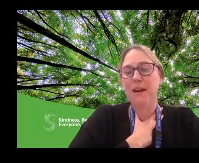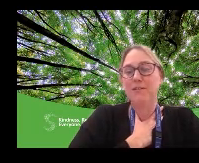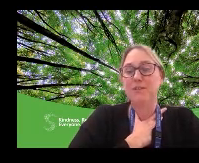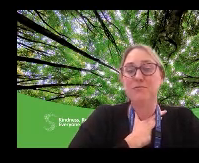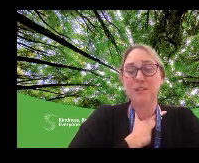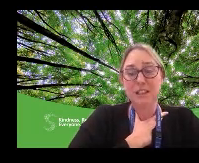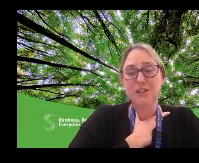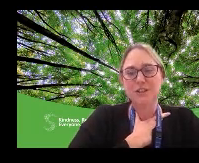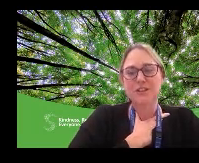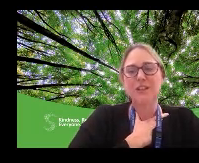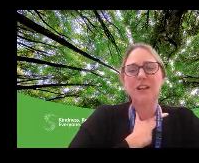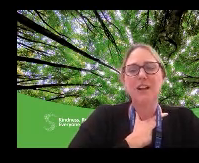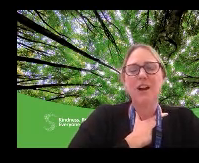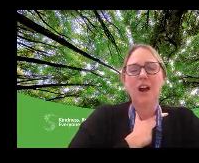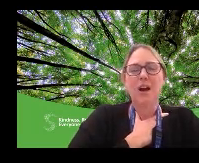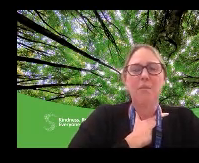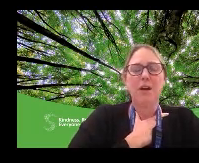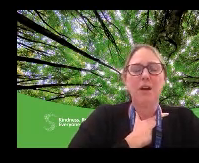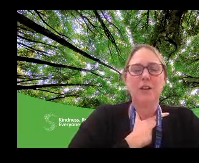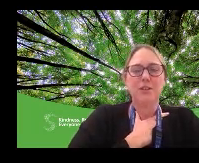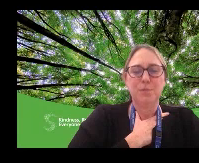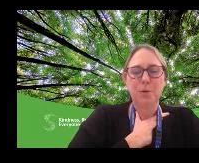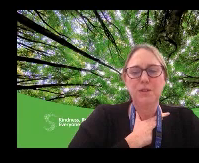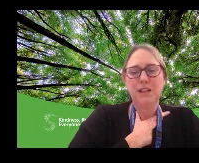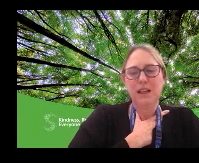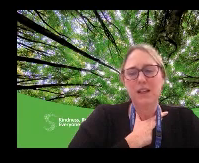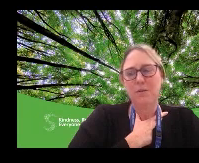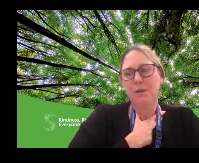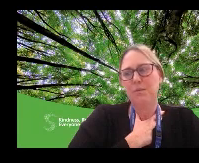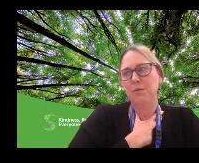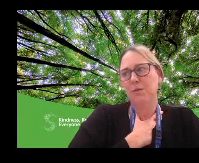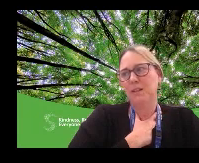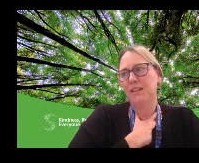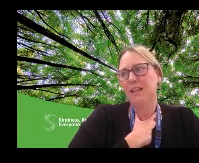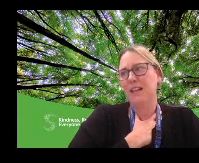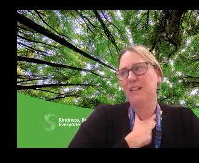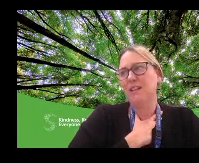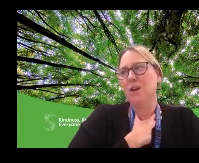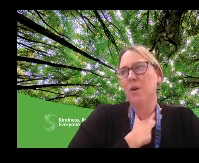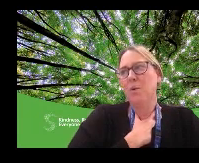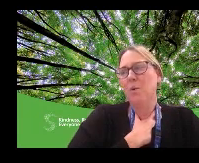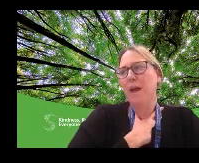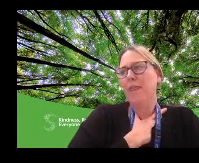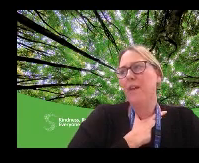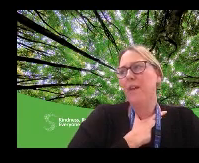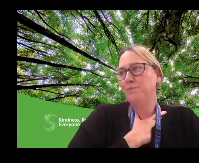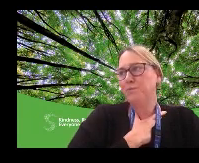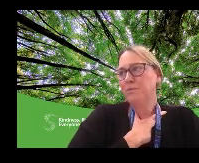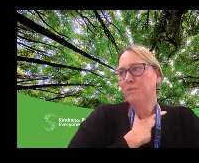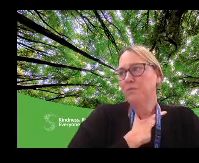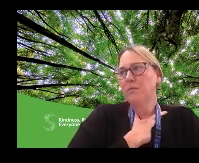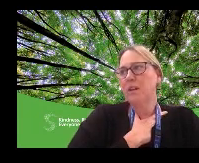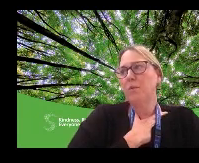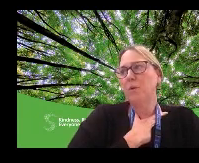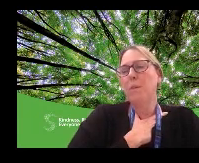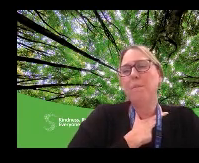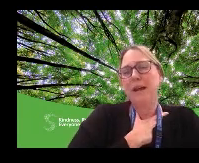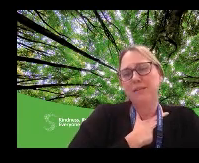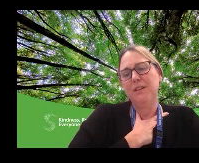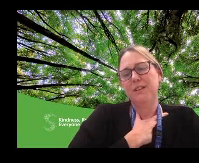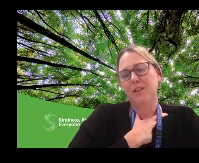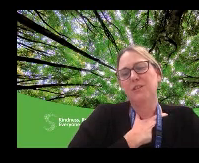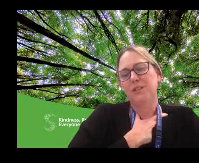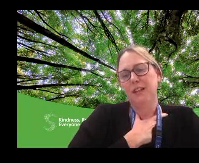understand, and parents are really good at supporting their young people to understand, is what